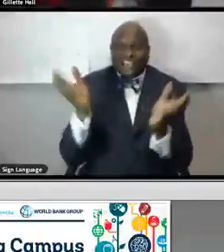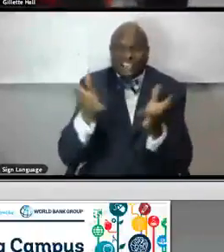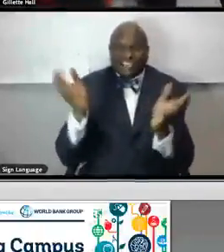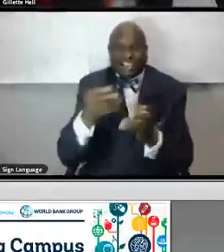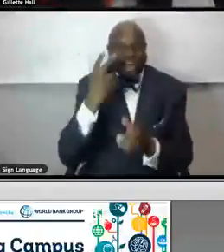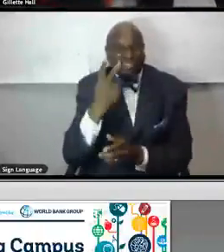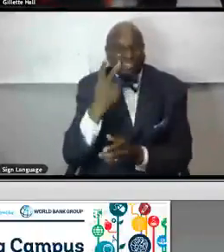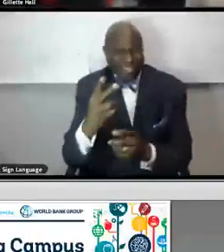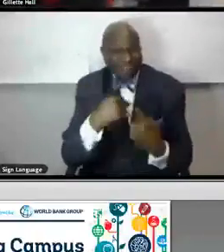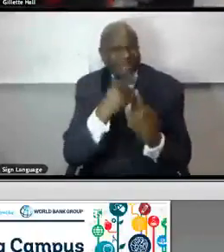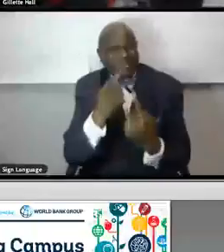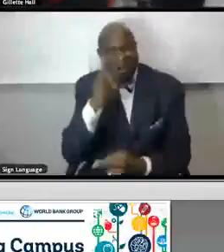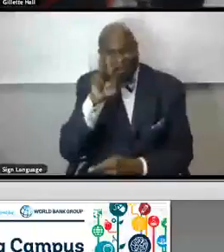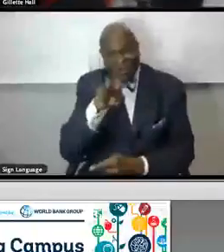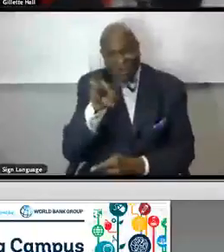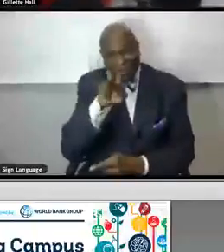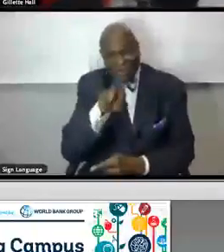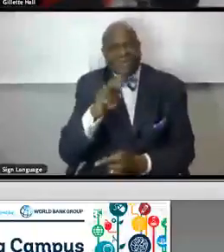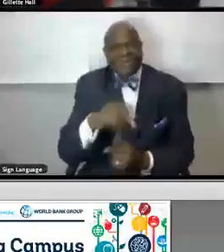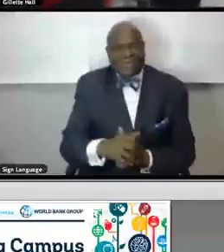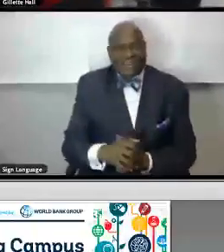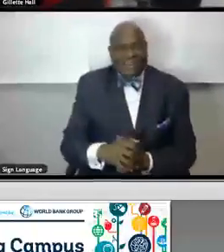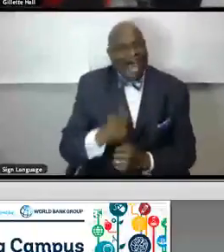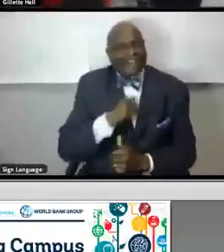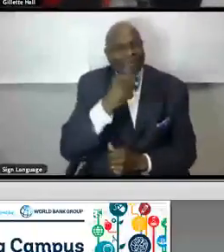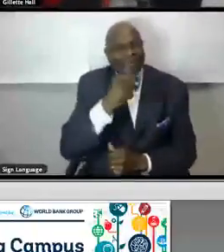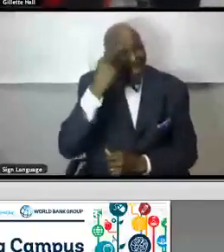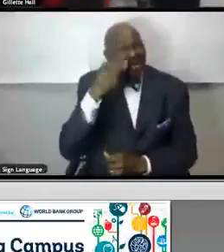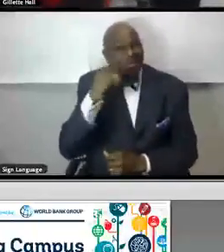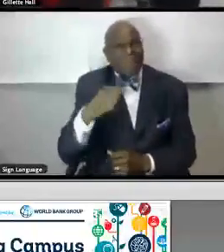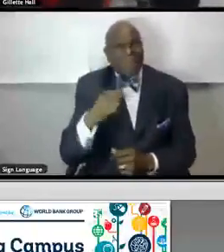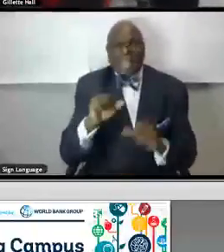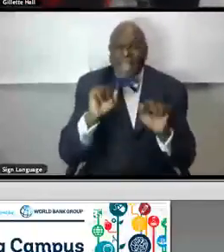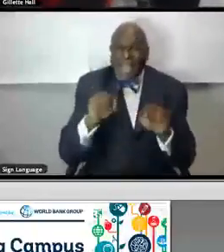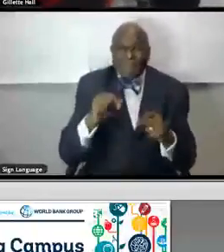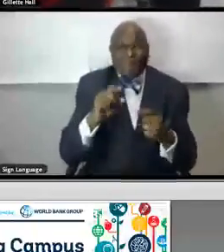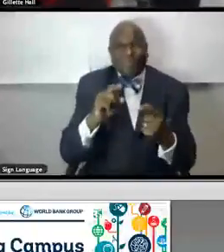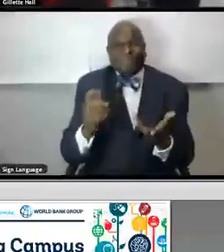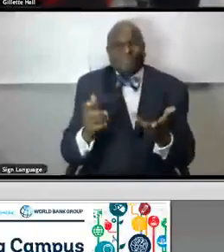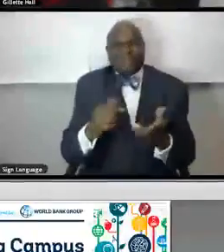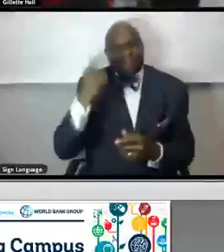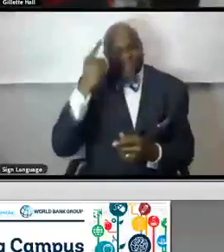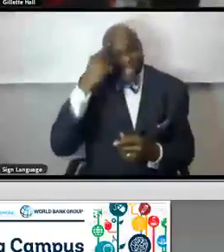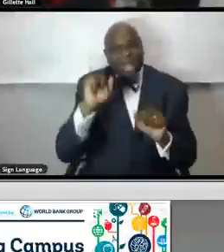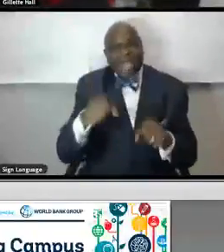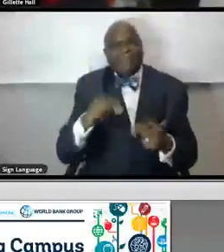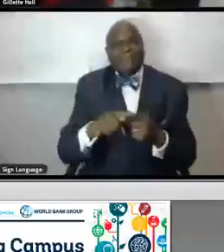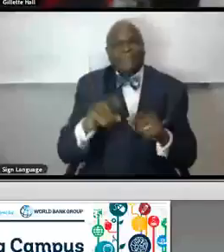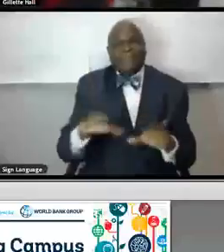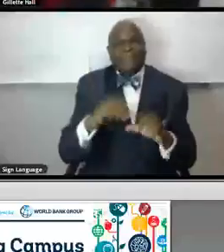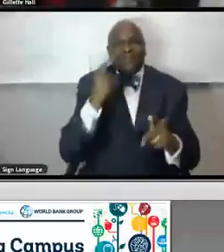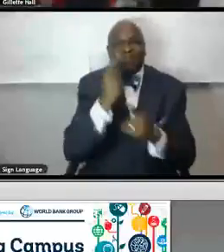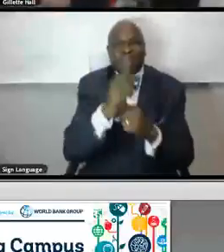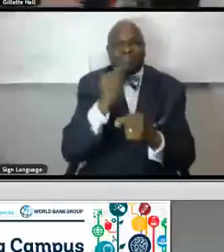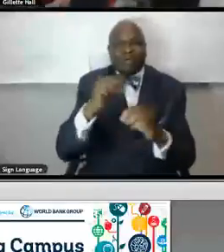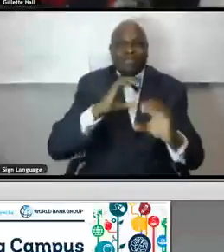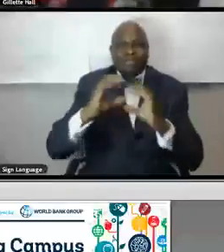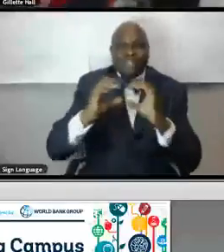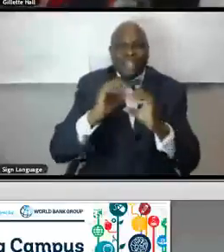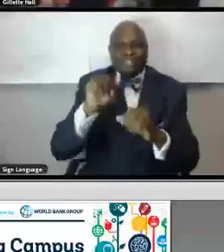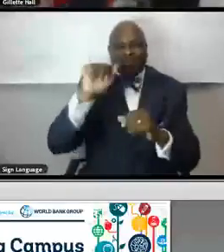So, Yay! I don't think you are going to be able to. I don't think you're going to be able to do justice to them, to all